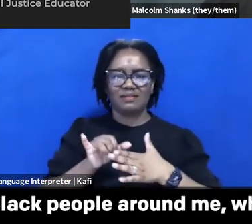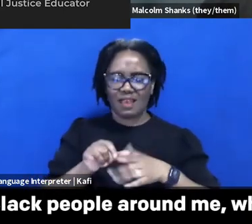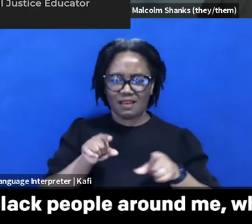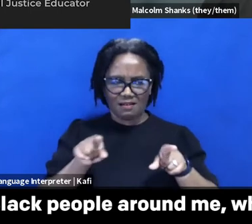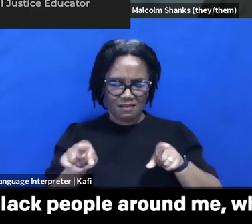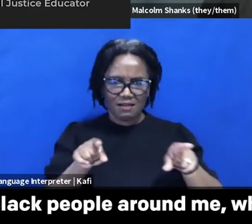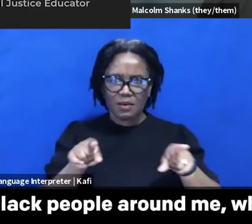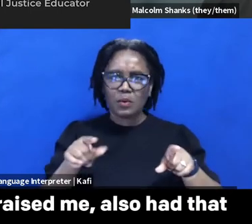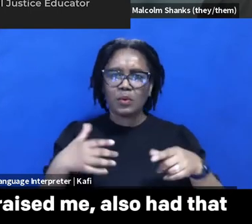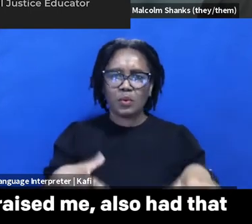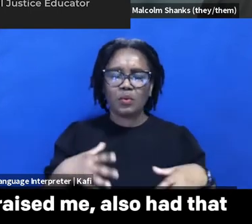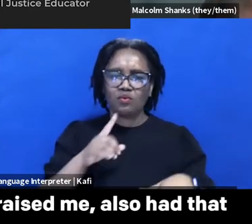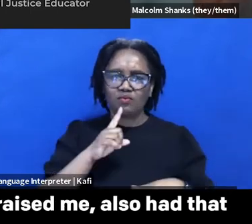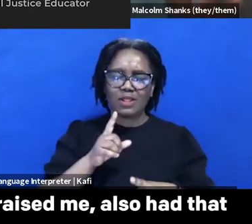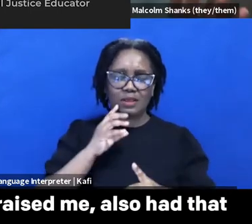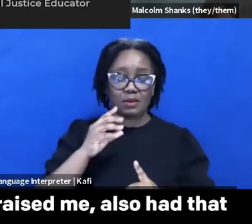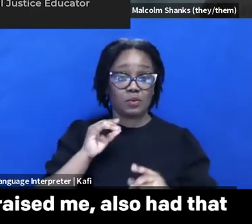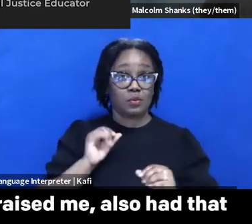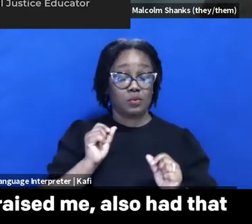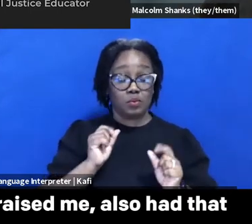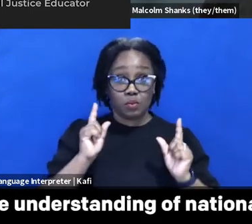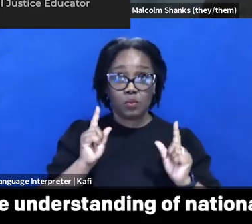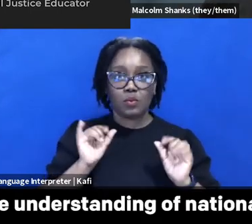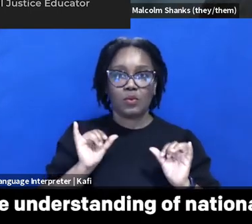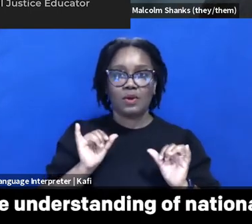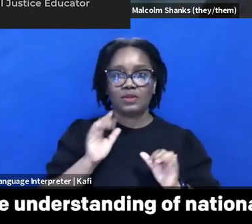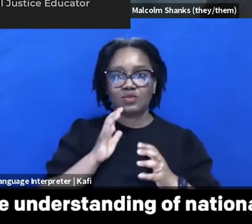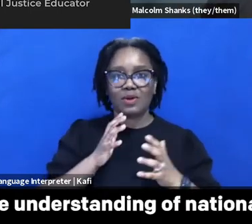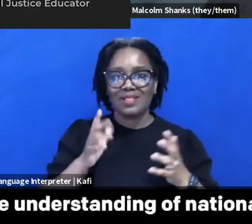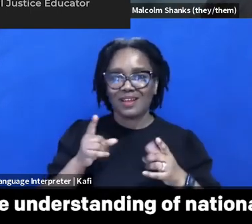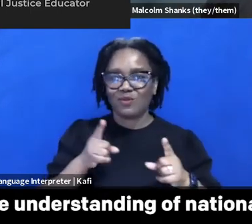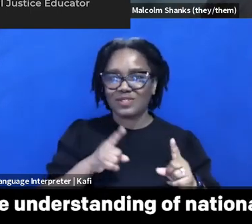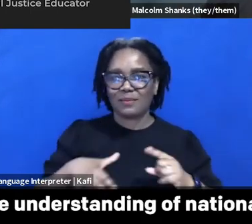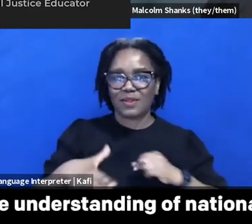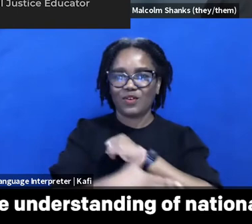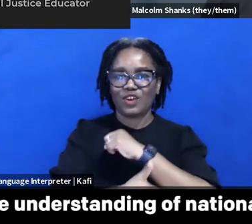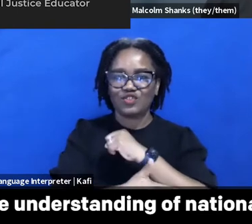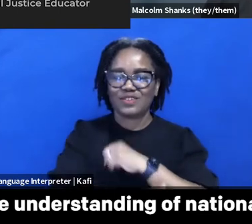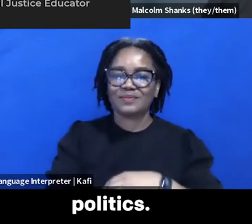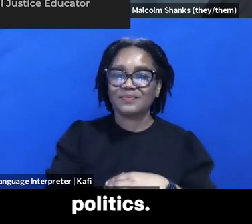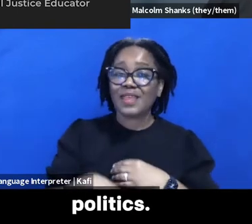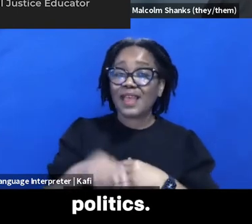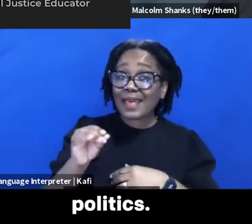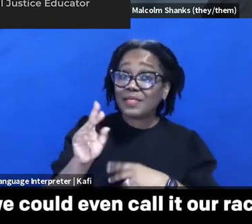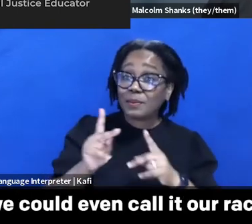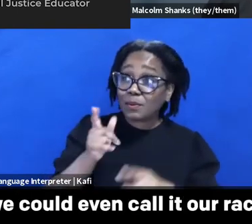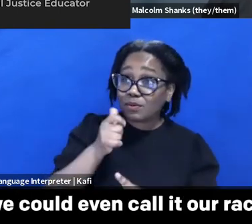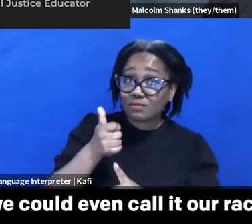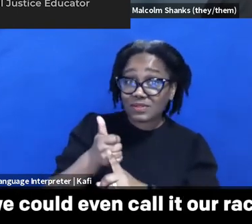of the people, a lot of the Black people around me who raised me also had that same understanding of